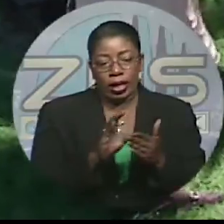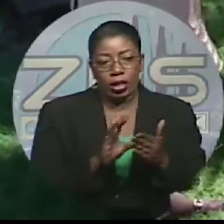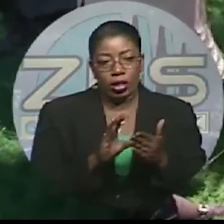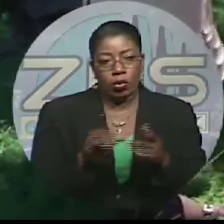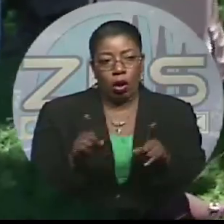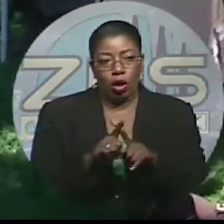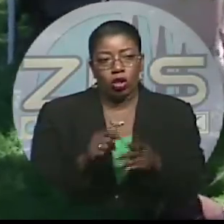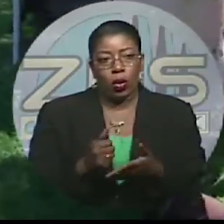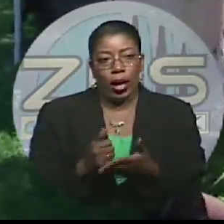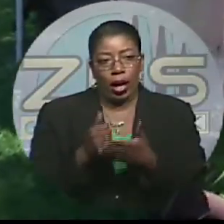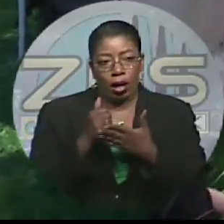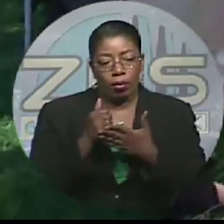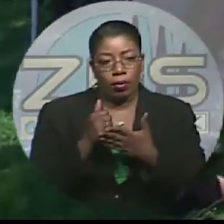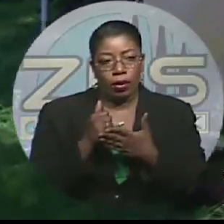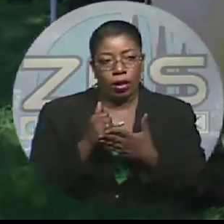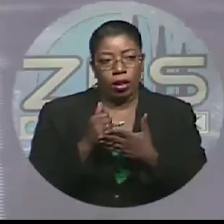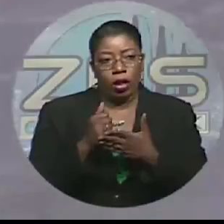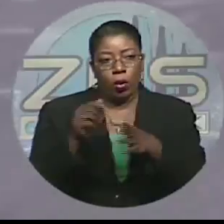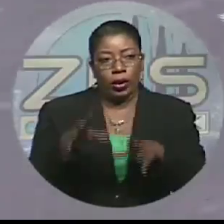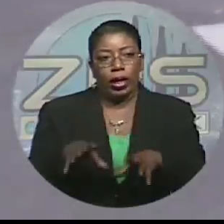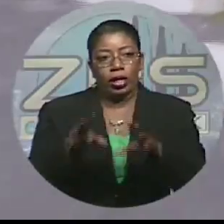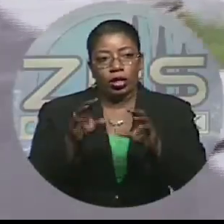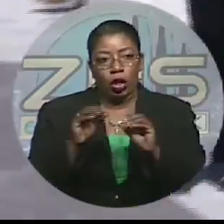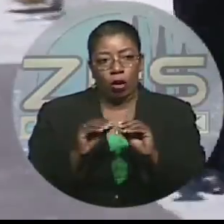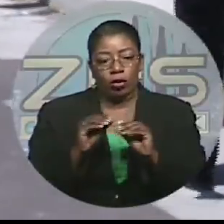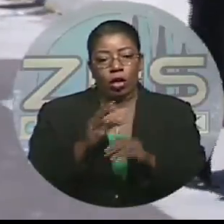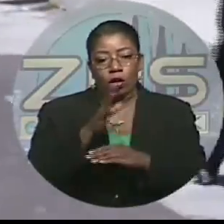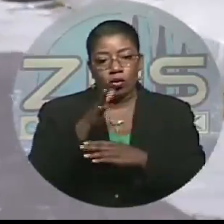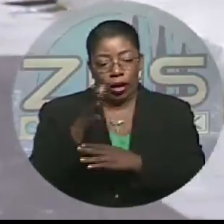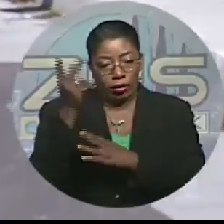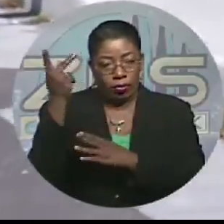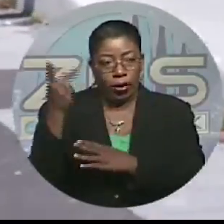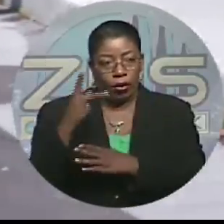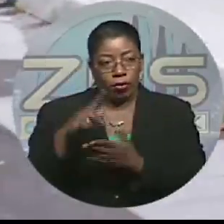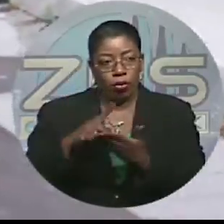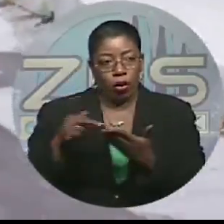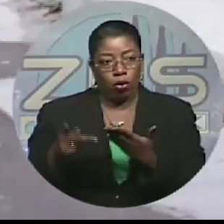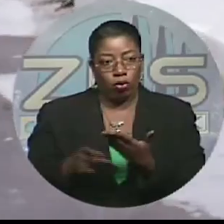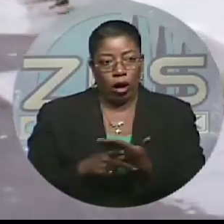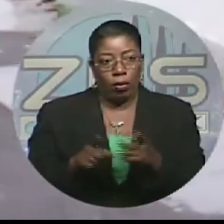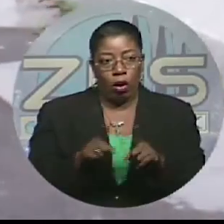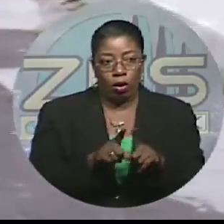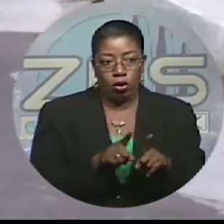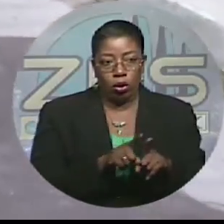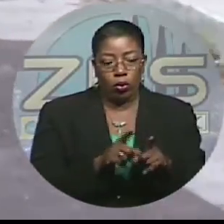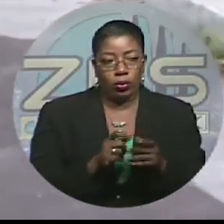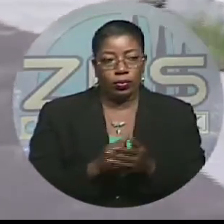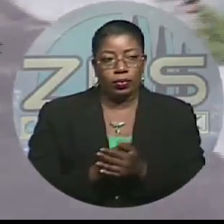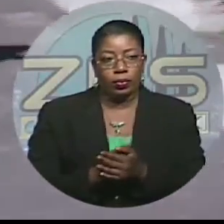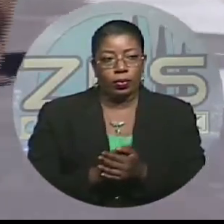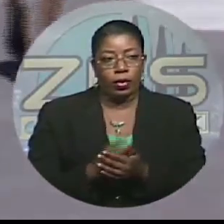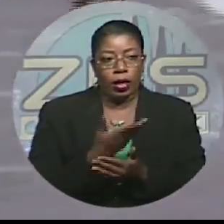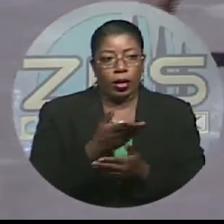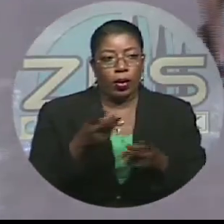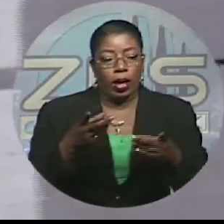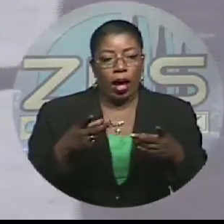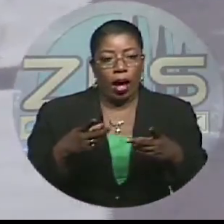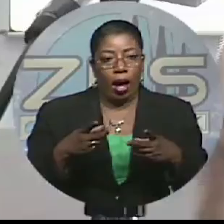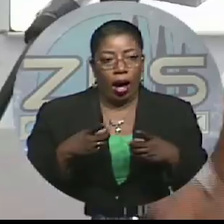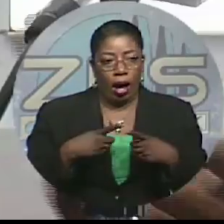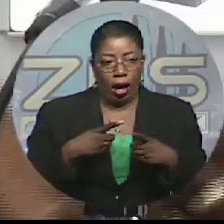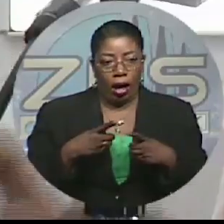assist with Sandilands Adopt a Grandparent program and other initiatives there. They do have their own